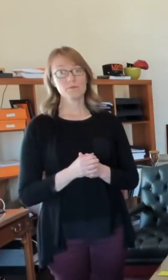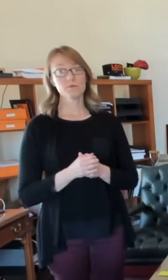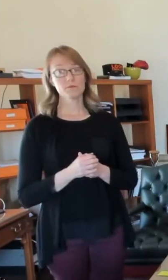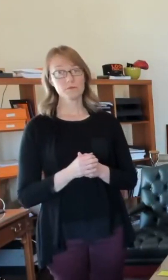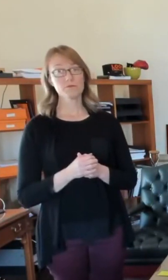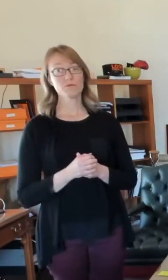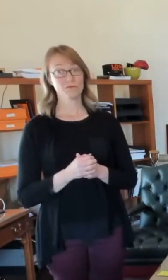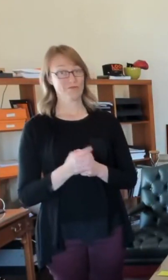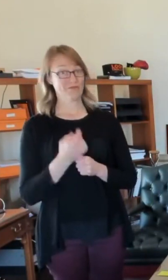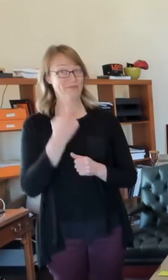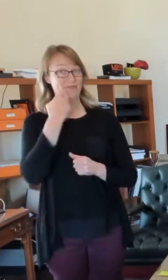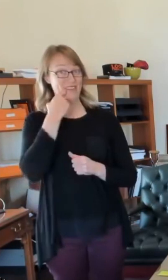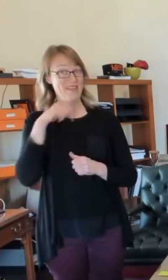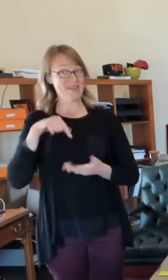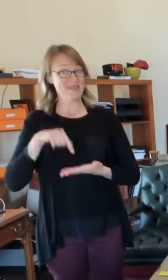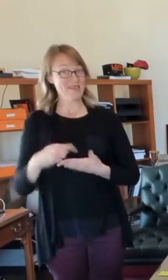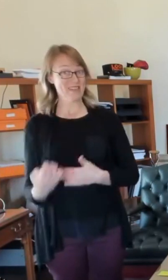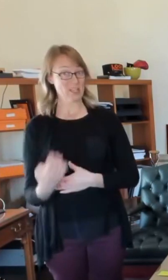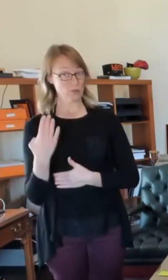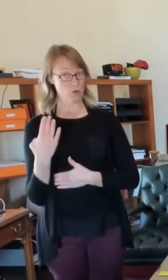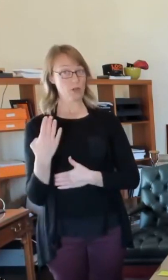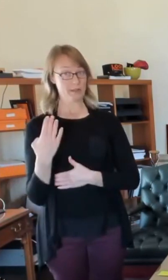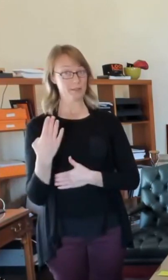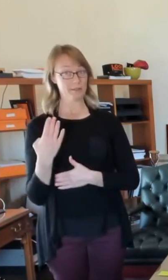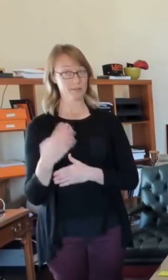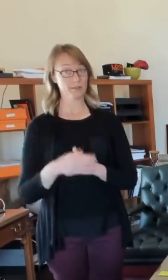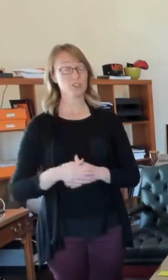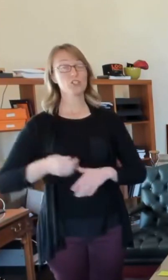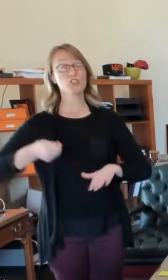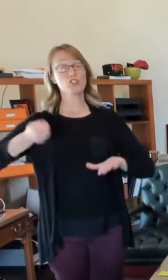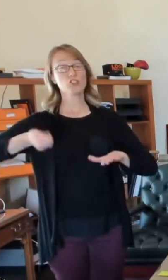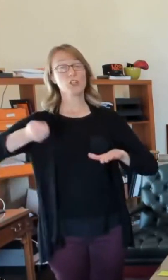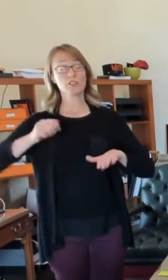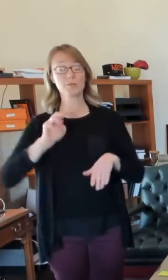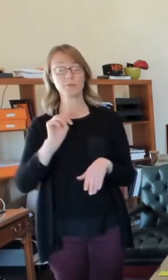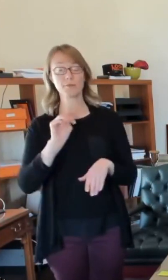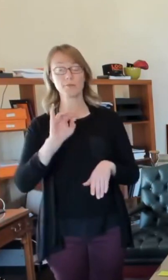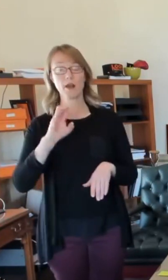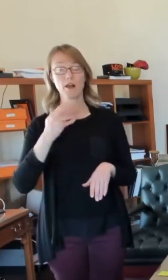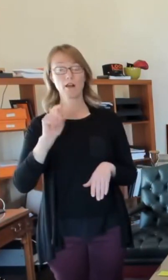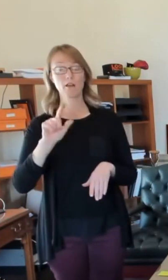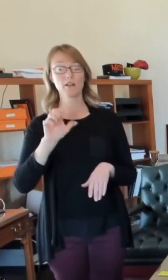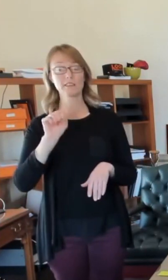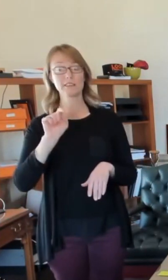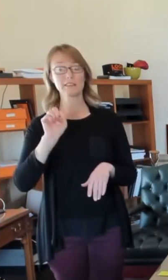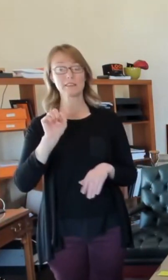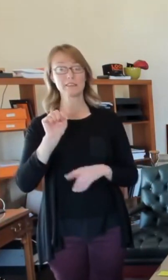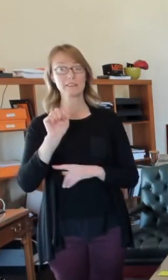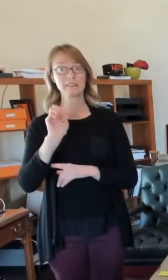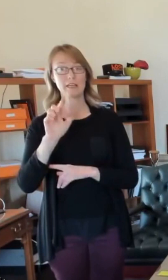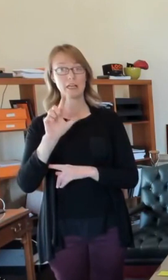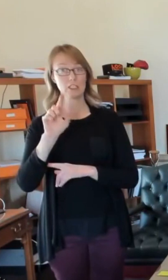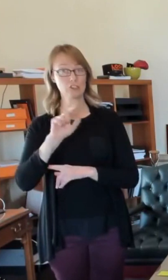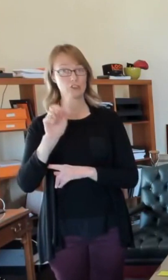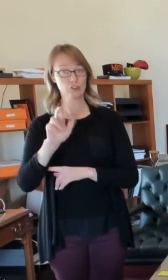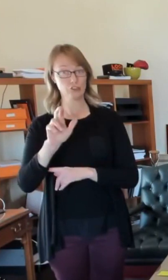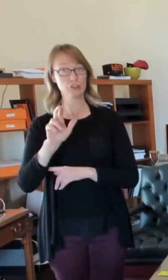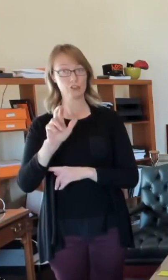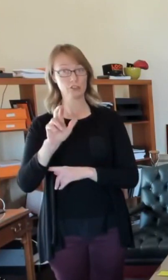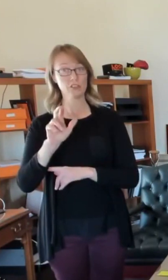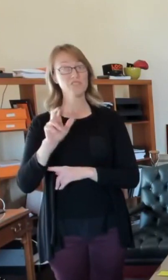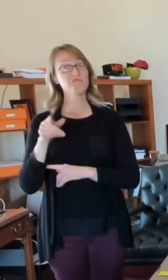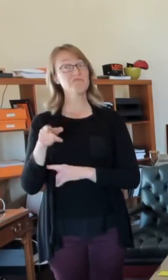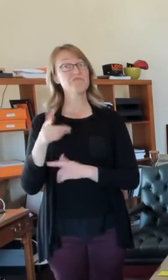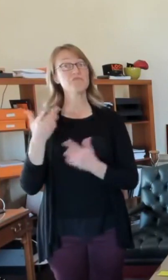that just this morning, I guess it was, Judge Michael Stelzer signed an administrative